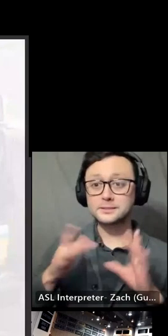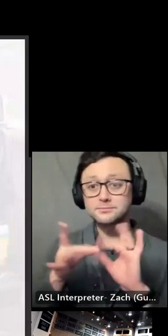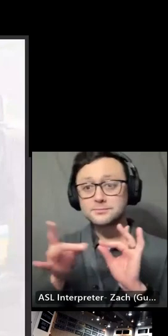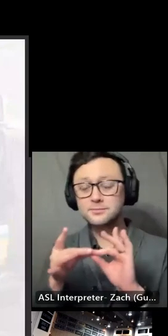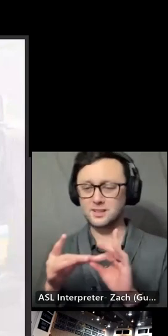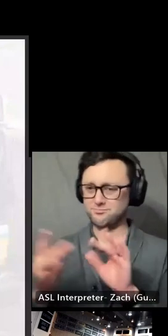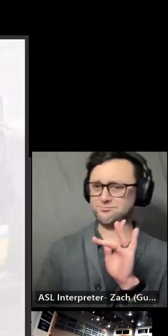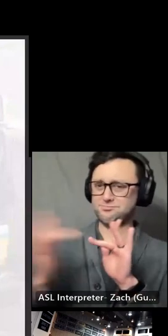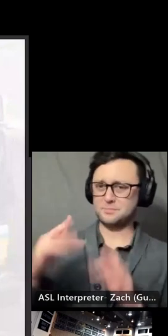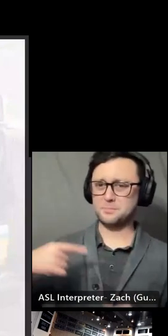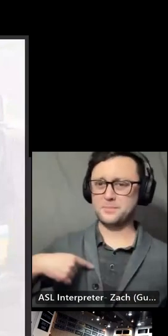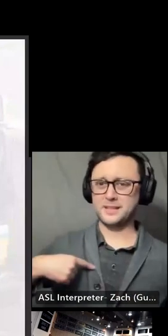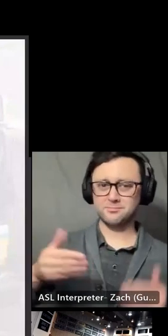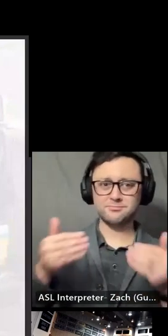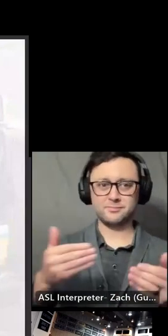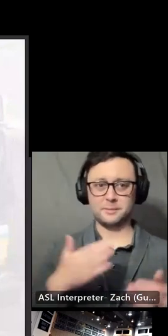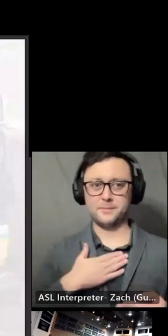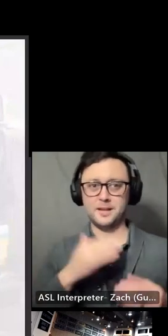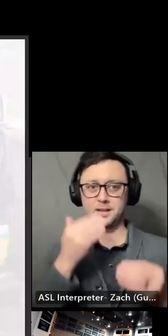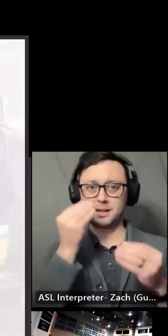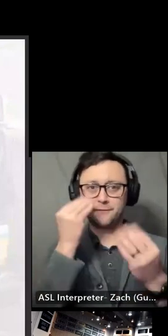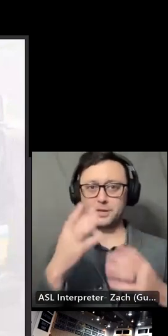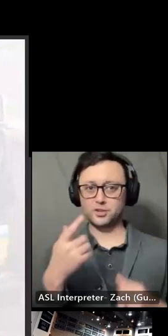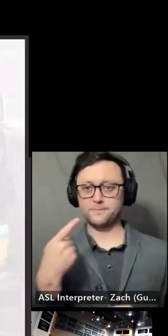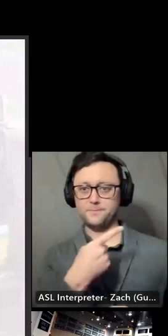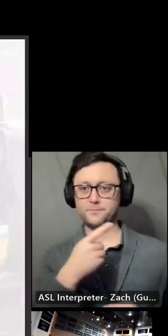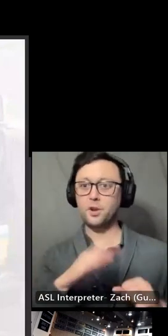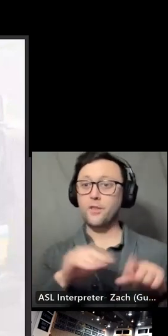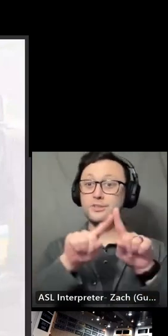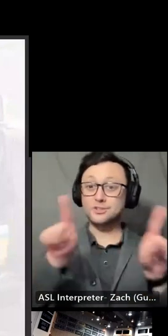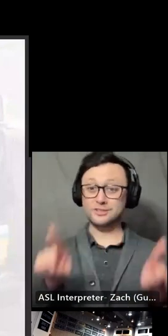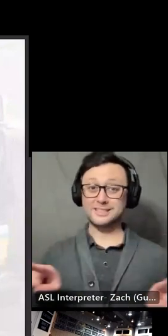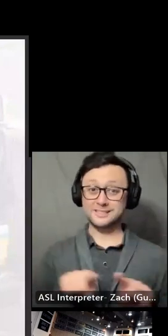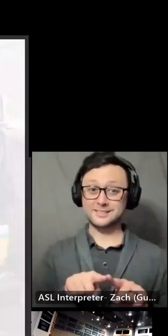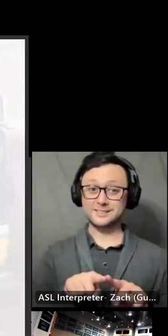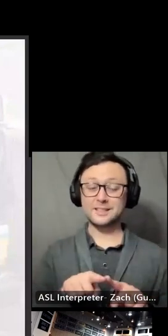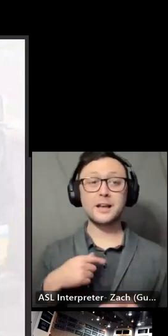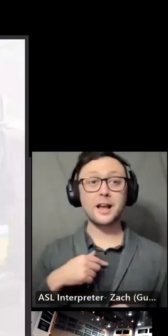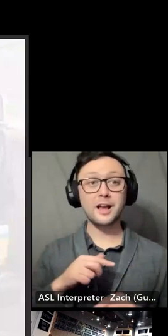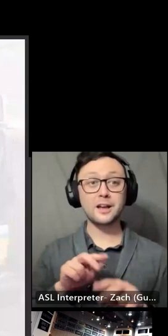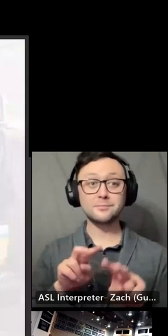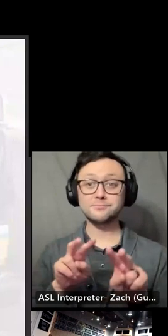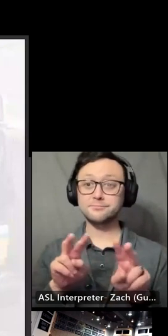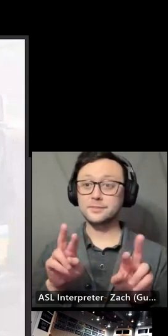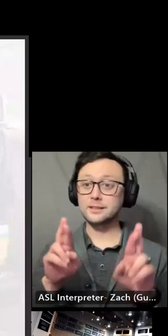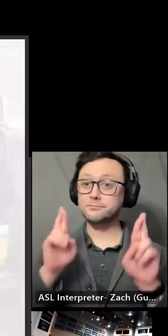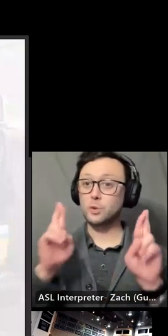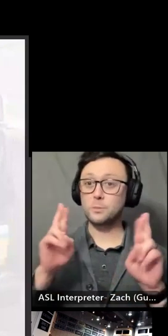comments about this project. Thank you again. And I look forward to hearing from you.